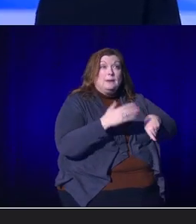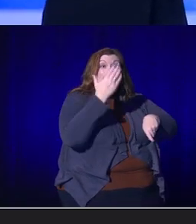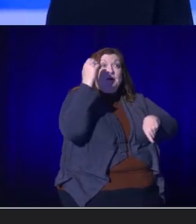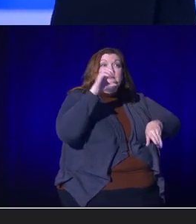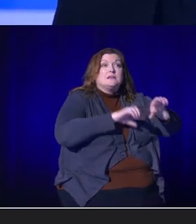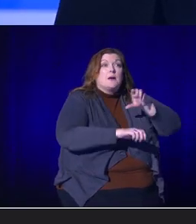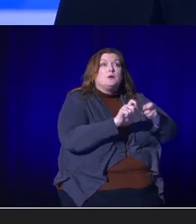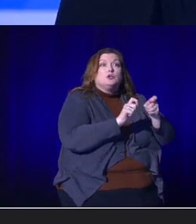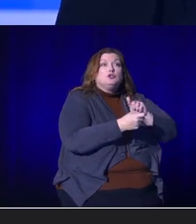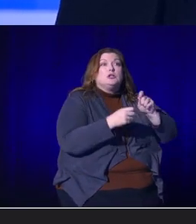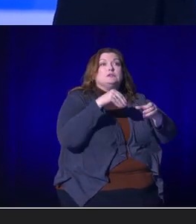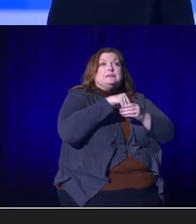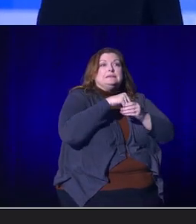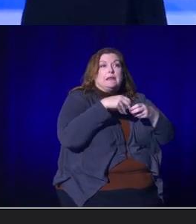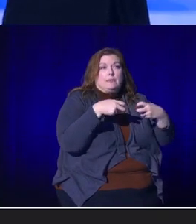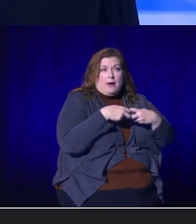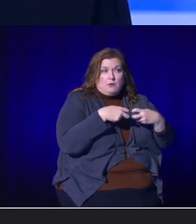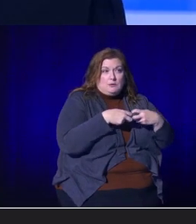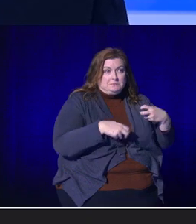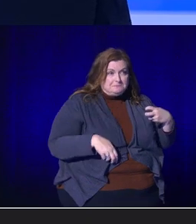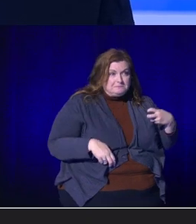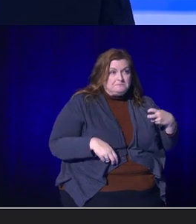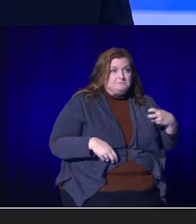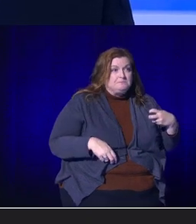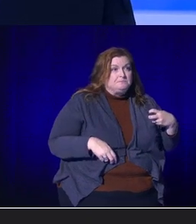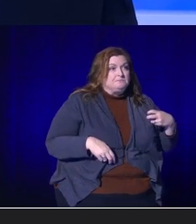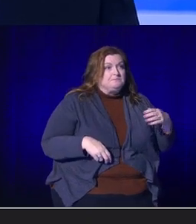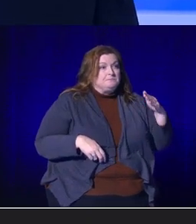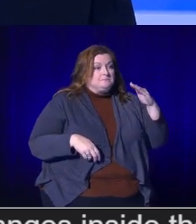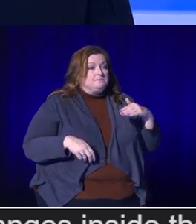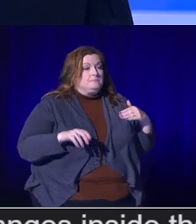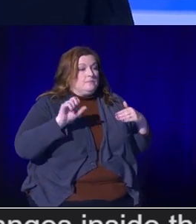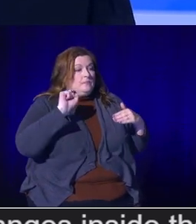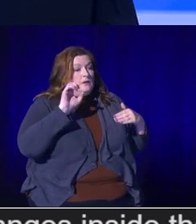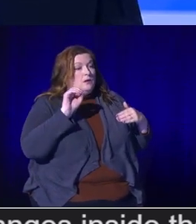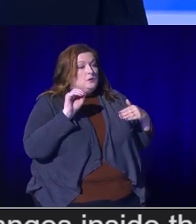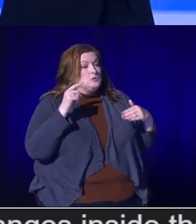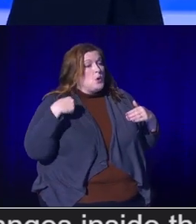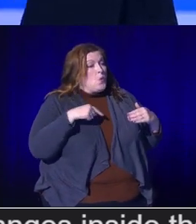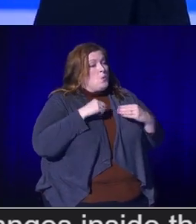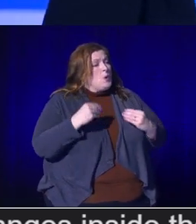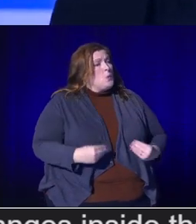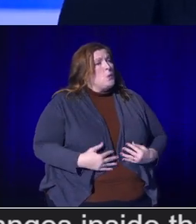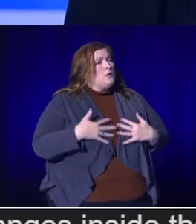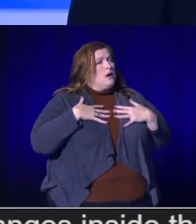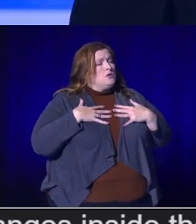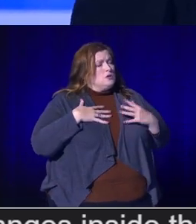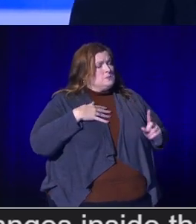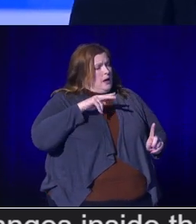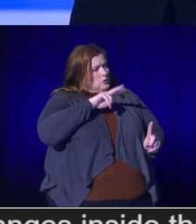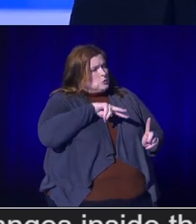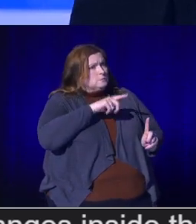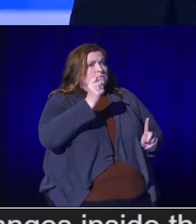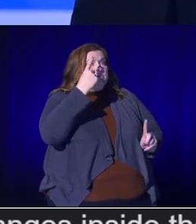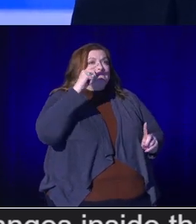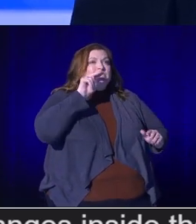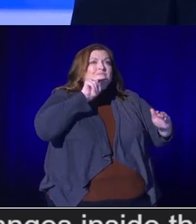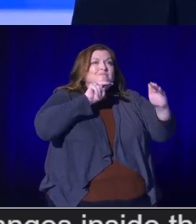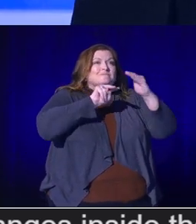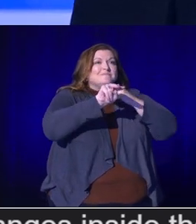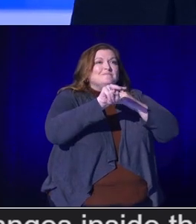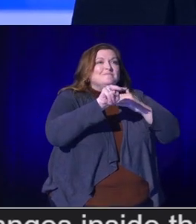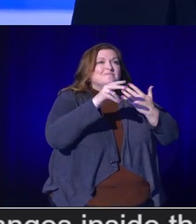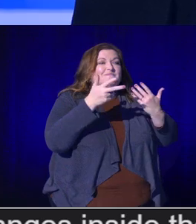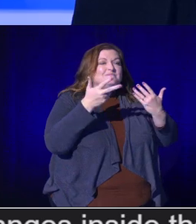chemical changes inside the battery. And so we were kind of inspired to understand the trajectory of